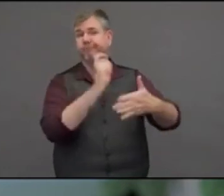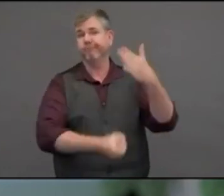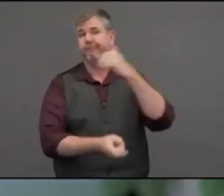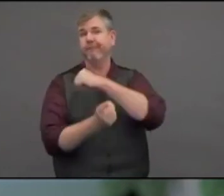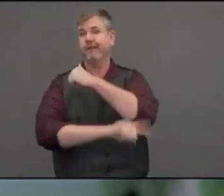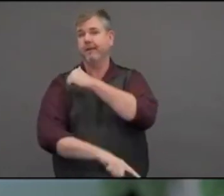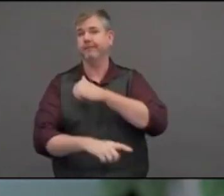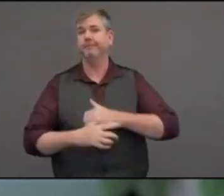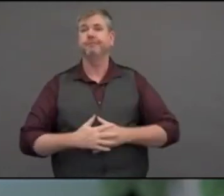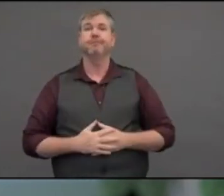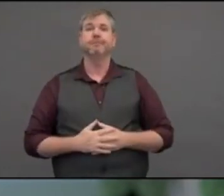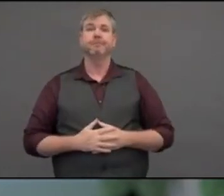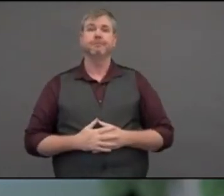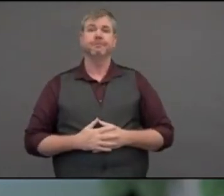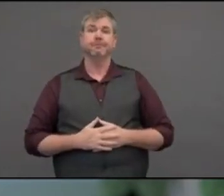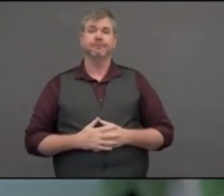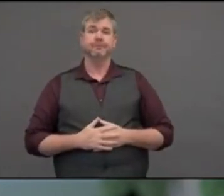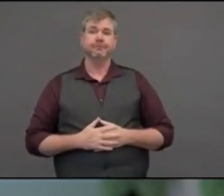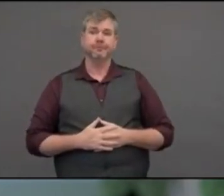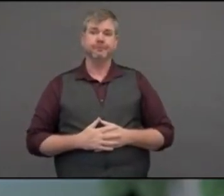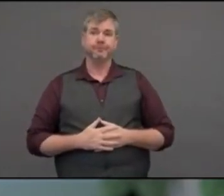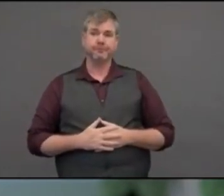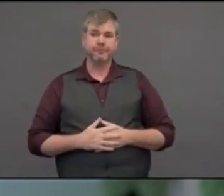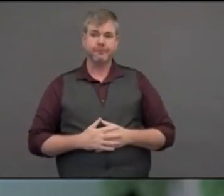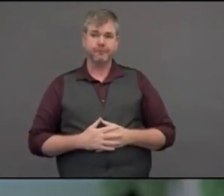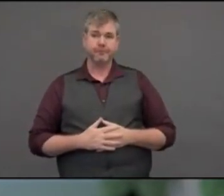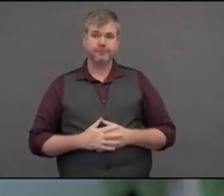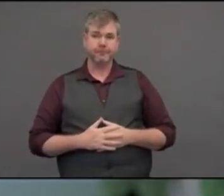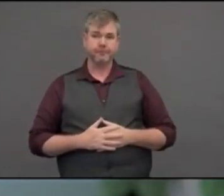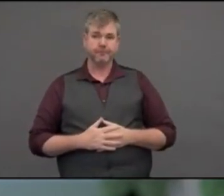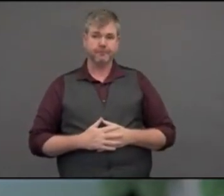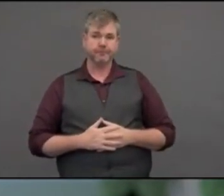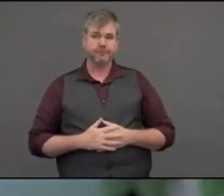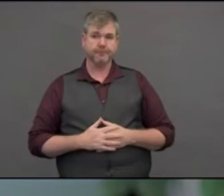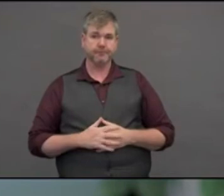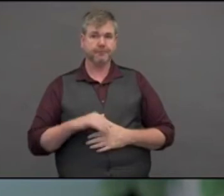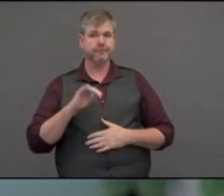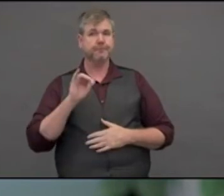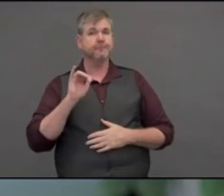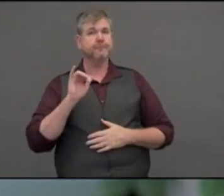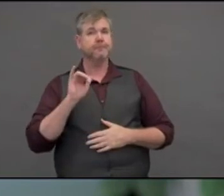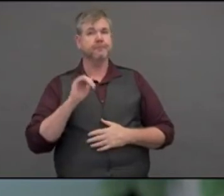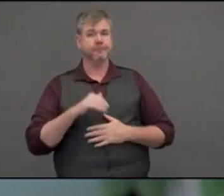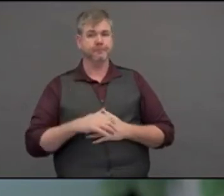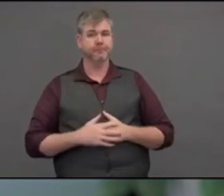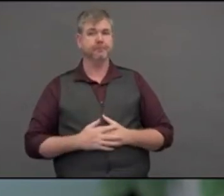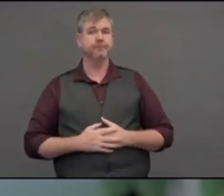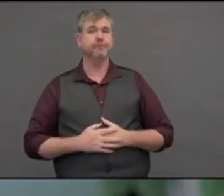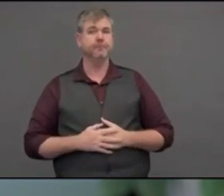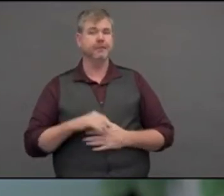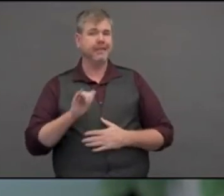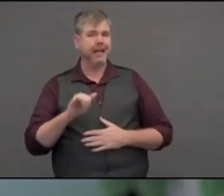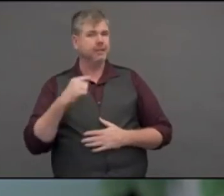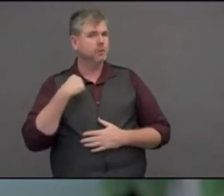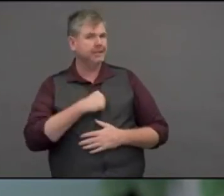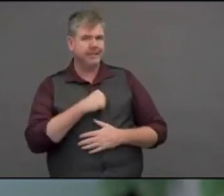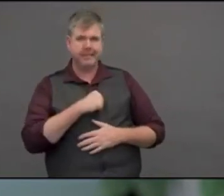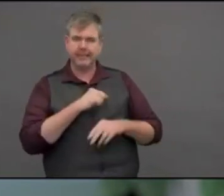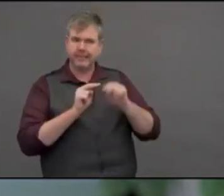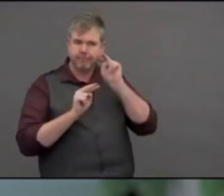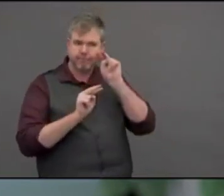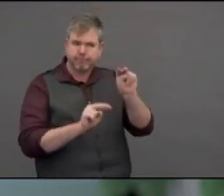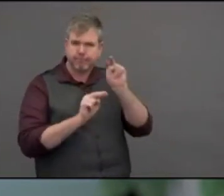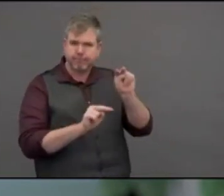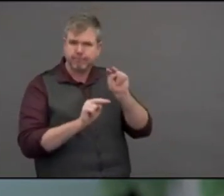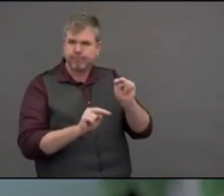other remedies as well. And that's something that we are keeping a very, very close eye on.